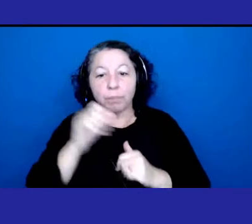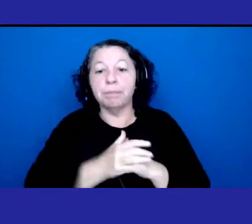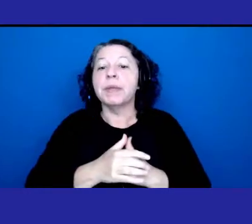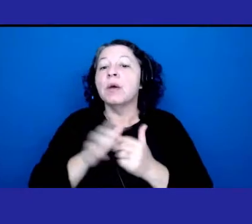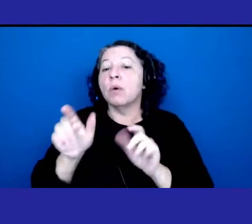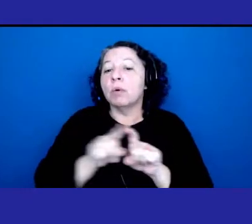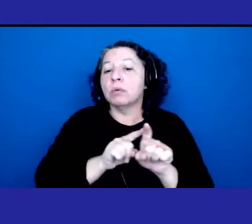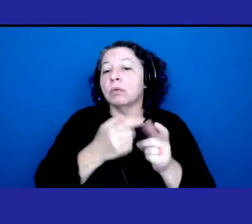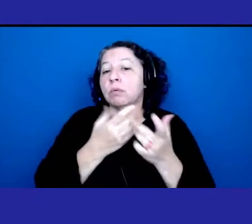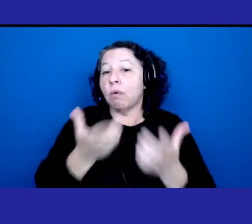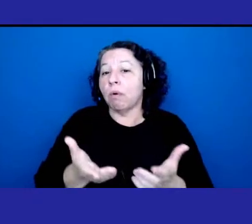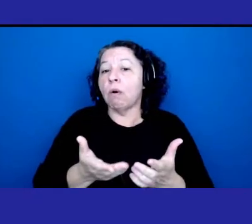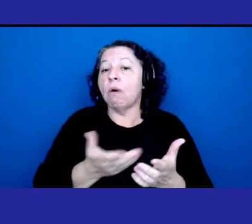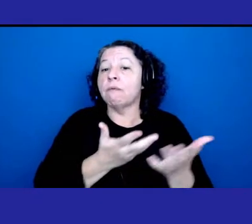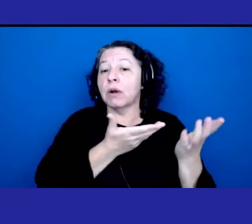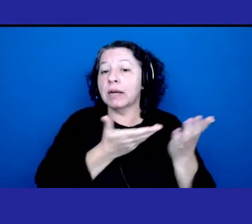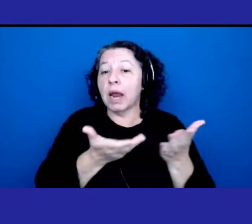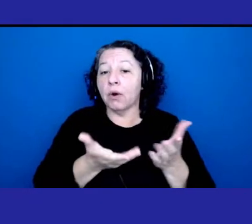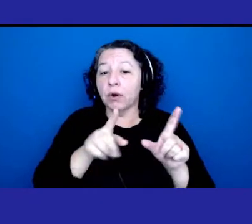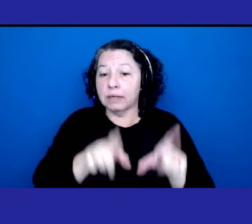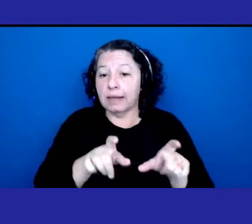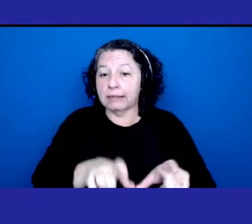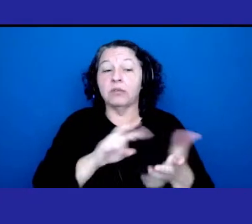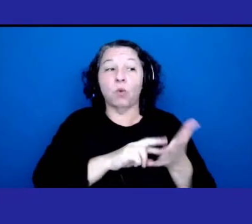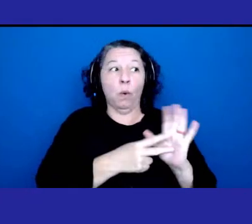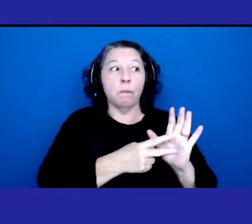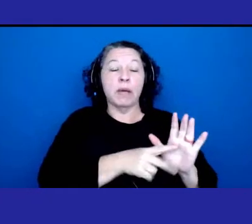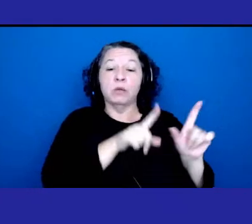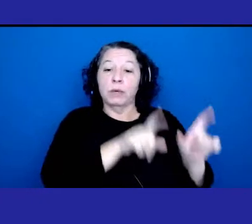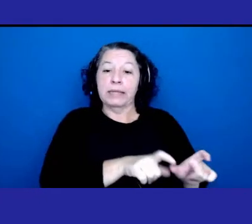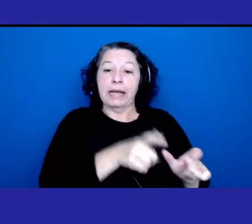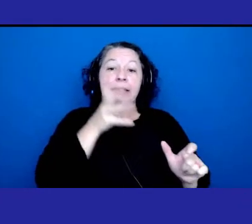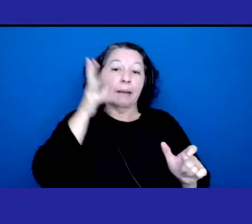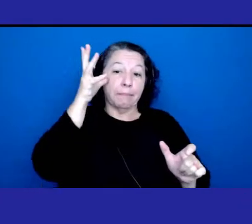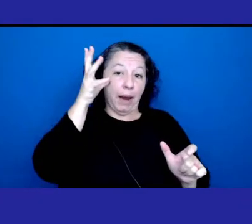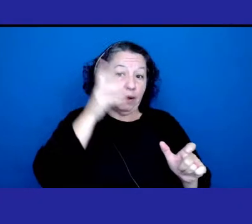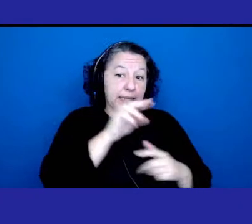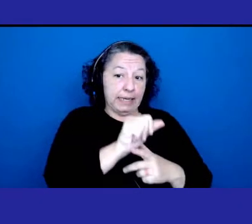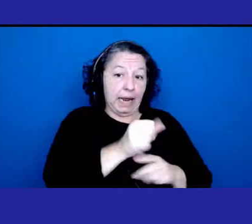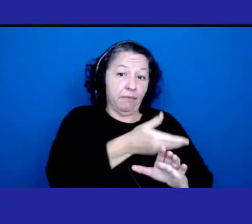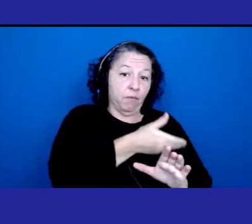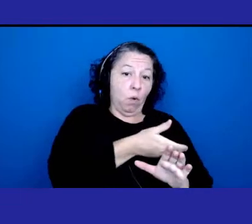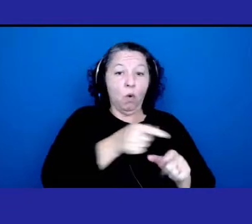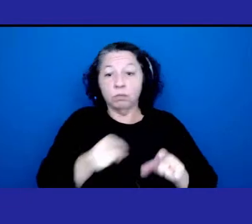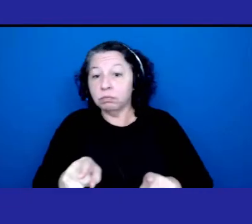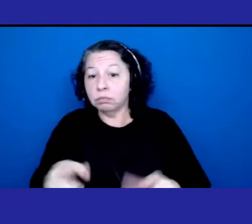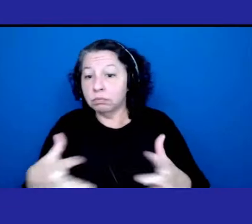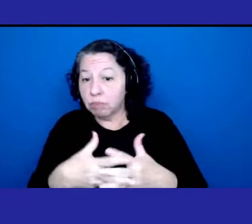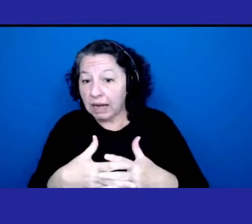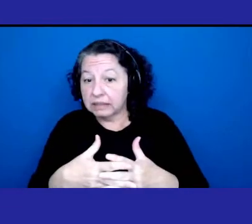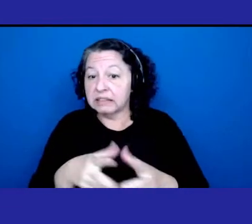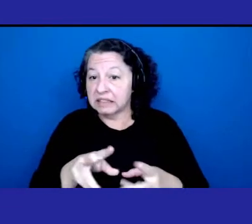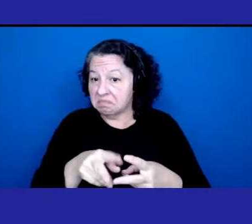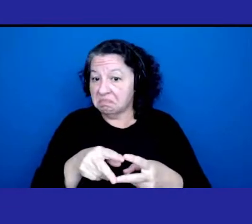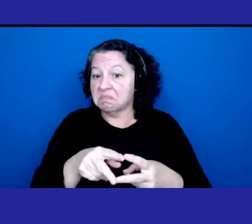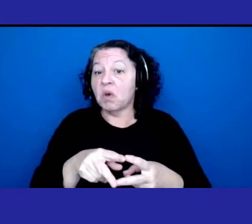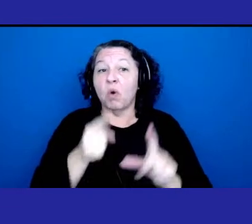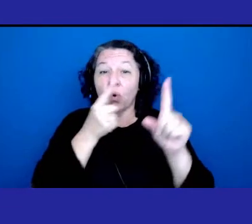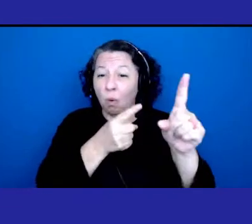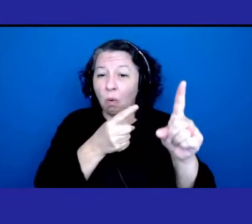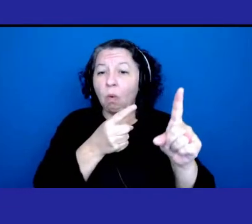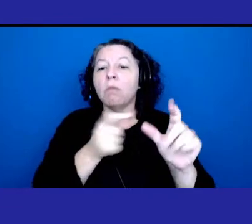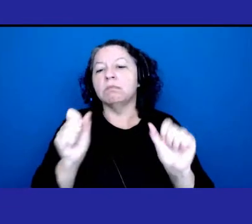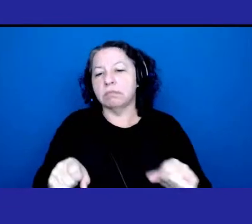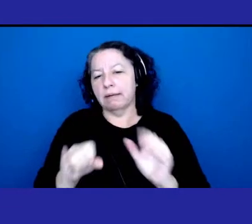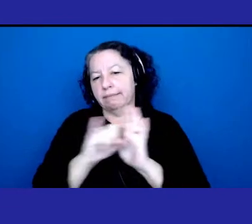This time around, we test the parent's DNA either before or during pregnancy, and the goal is to identify